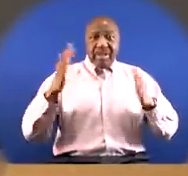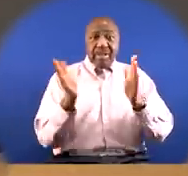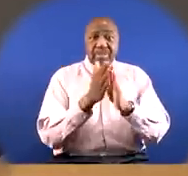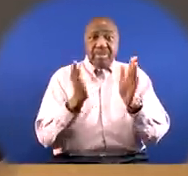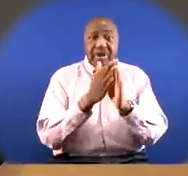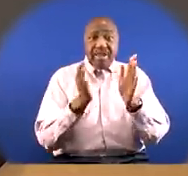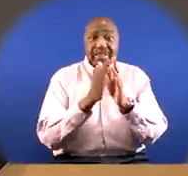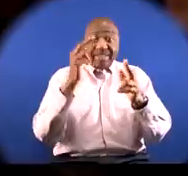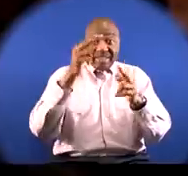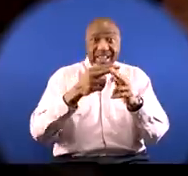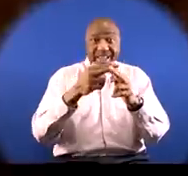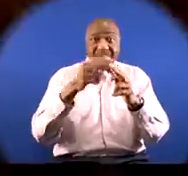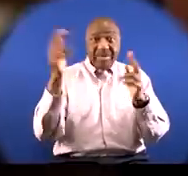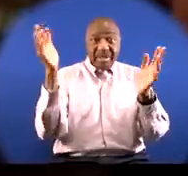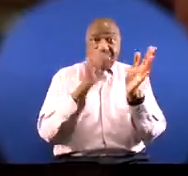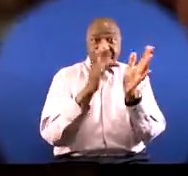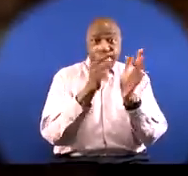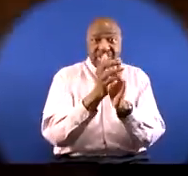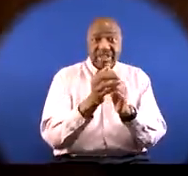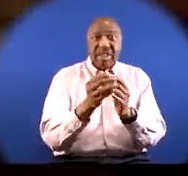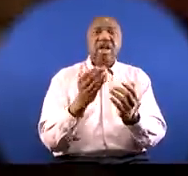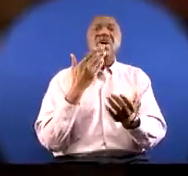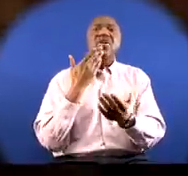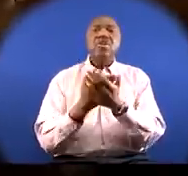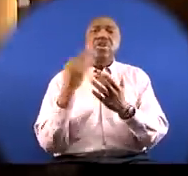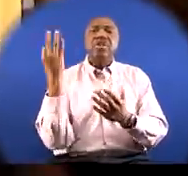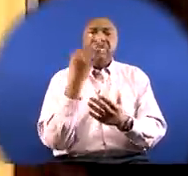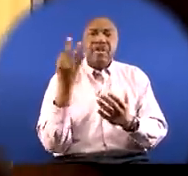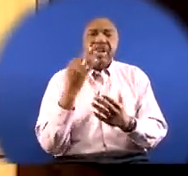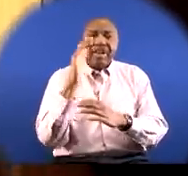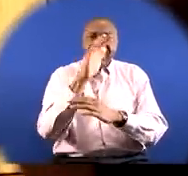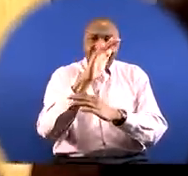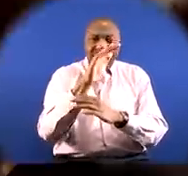praise the name of Jesus on Good Friday afternoon.